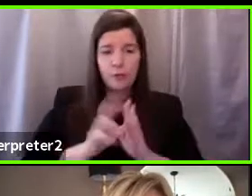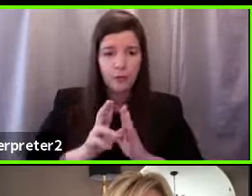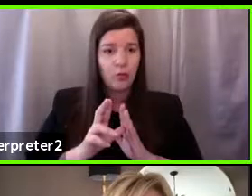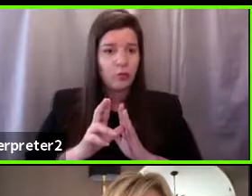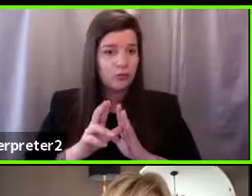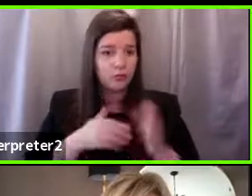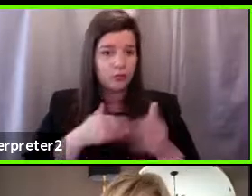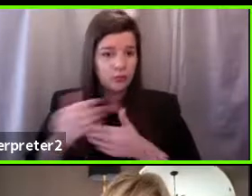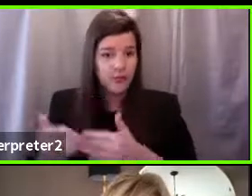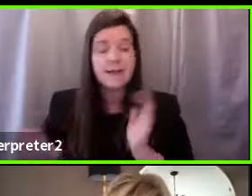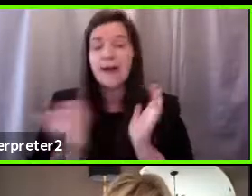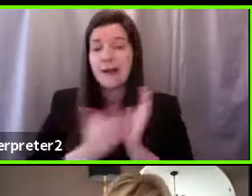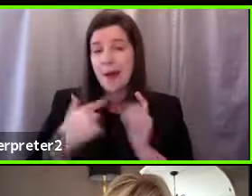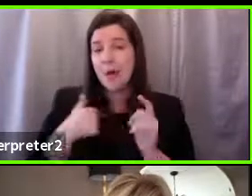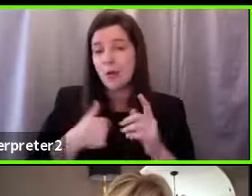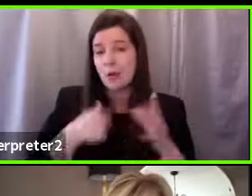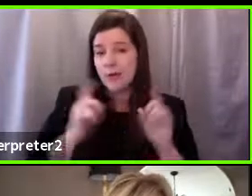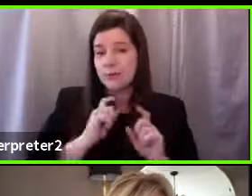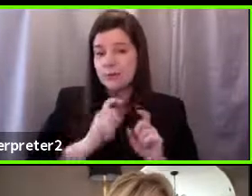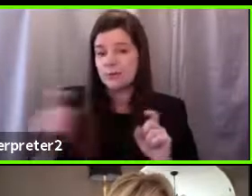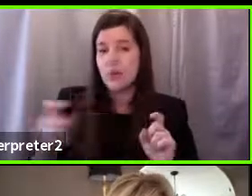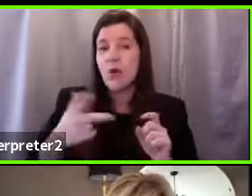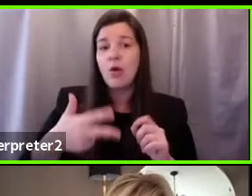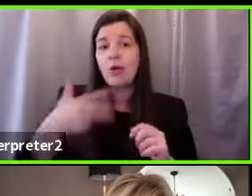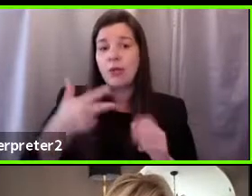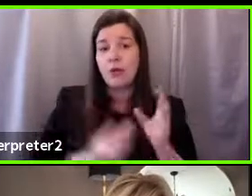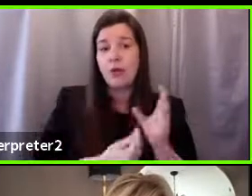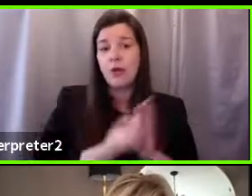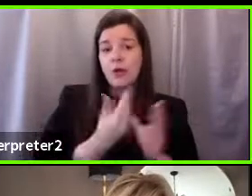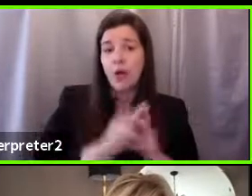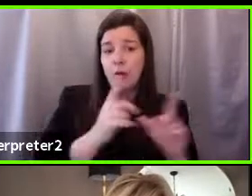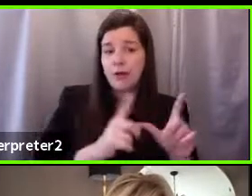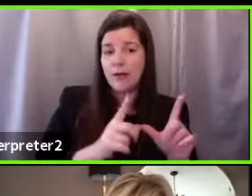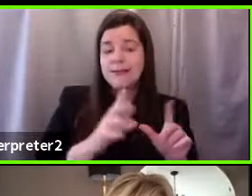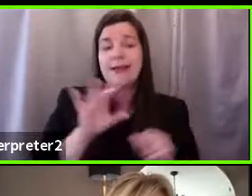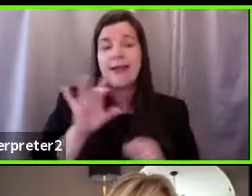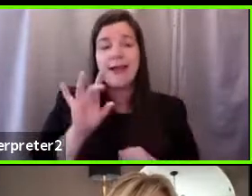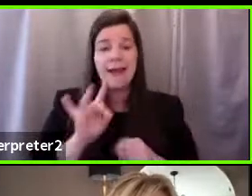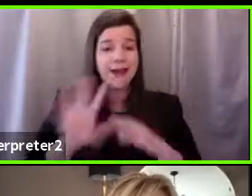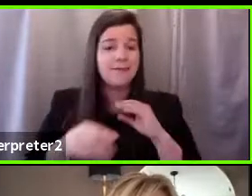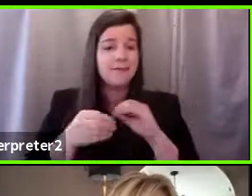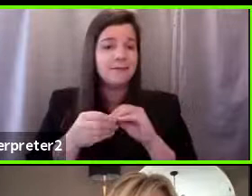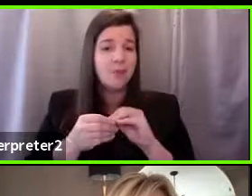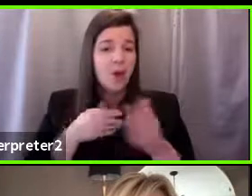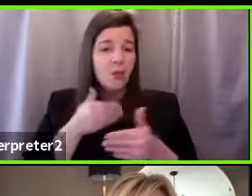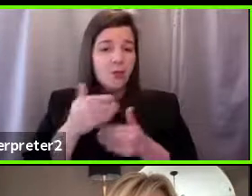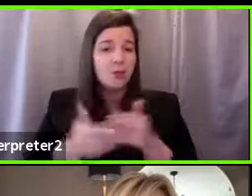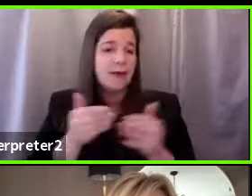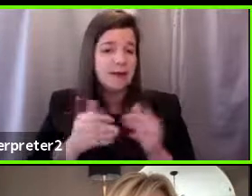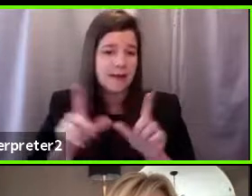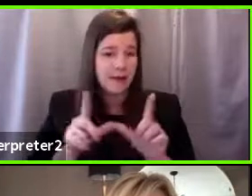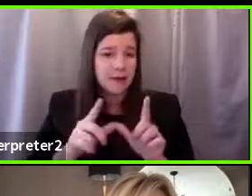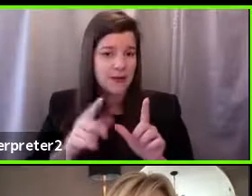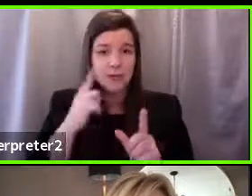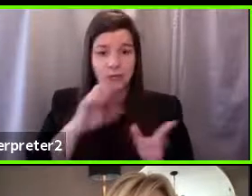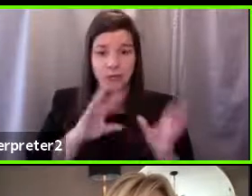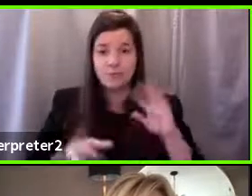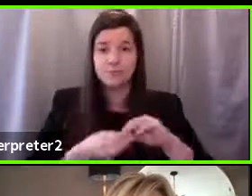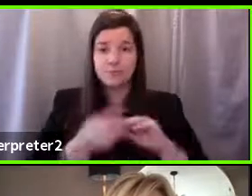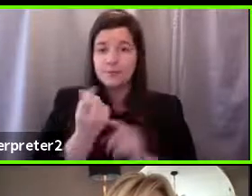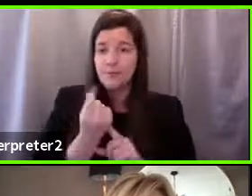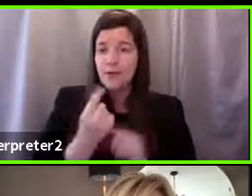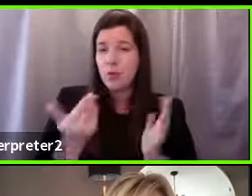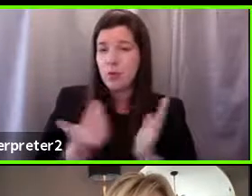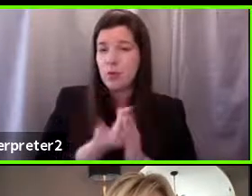awarded 3 additional grower licenses and 8 additional processor licenses on October 1st of 2020 for 11 total new